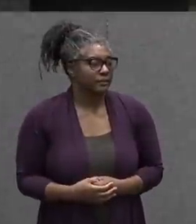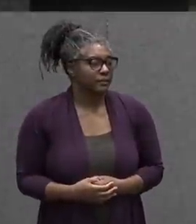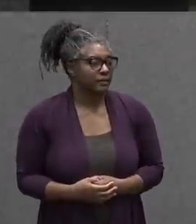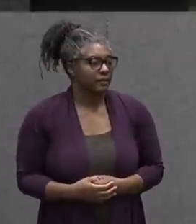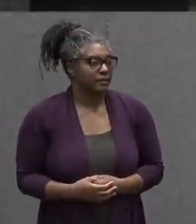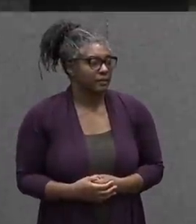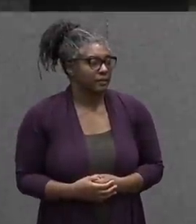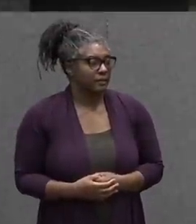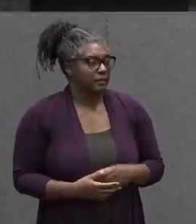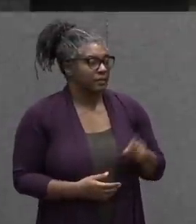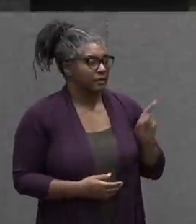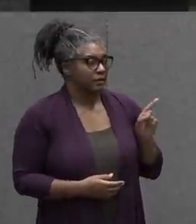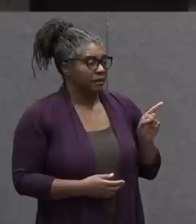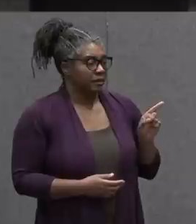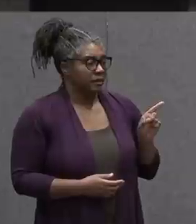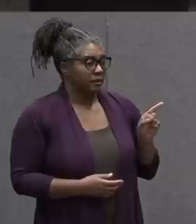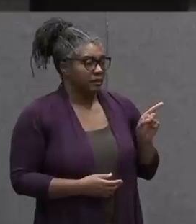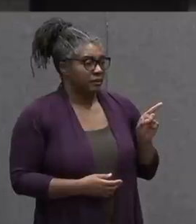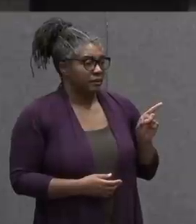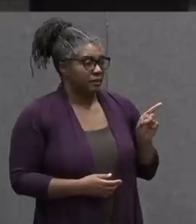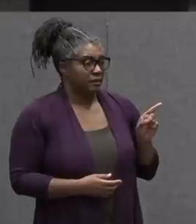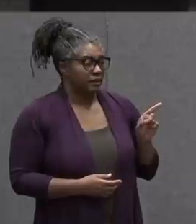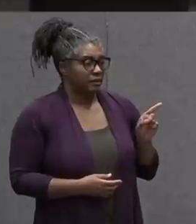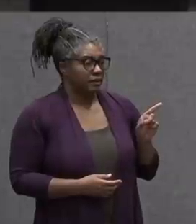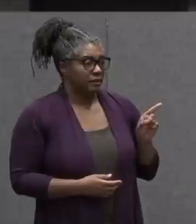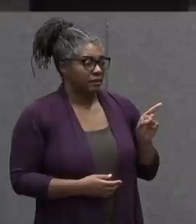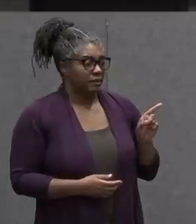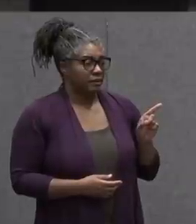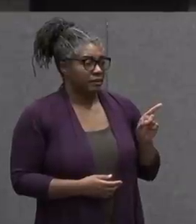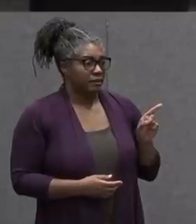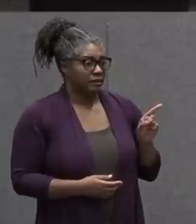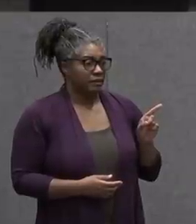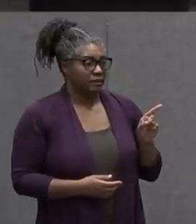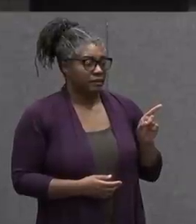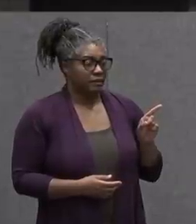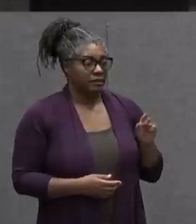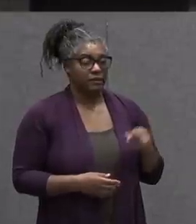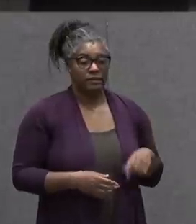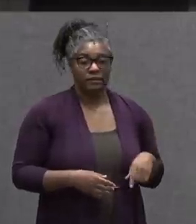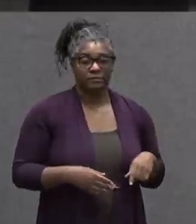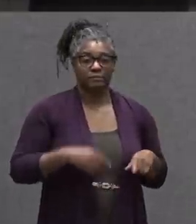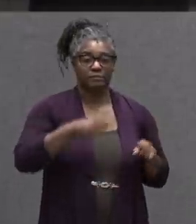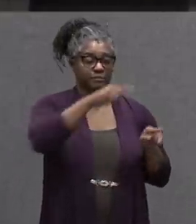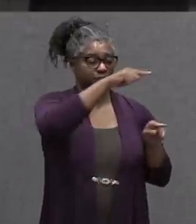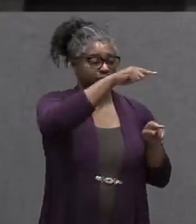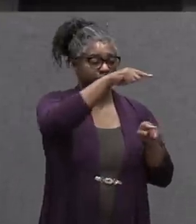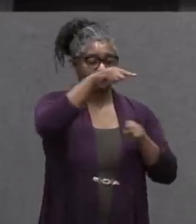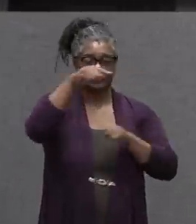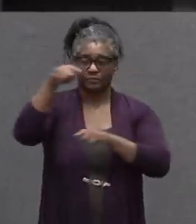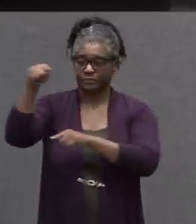So I drew two straight lines, and I'm going to do dotted lines in the middle.